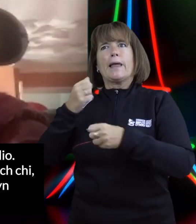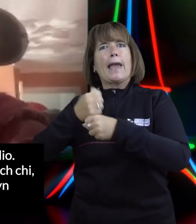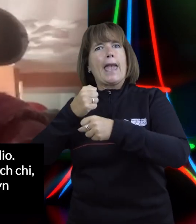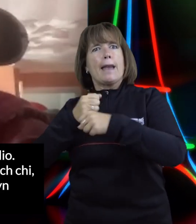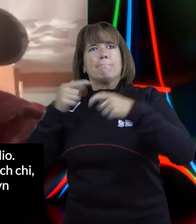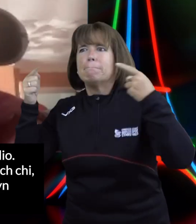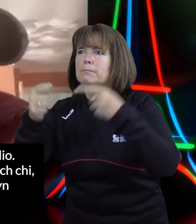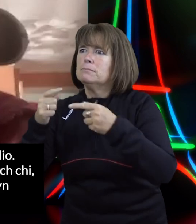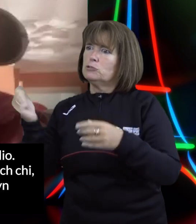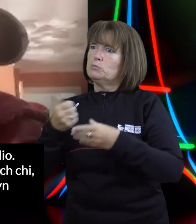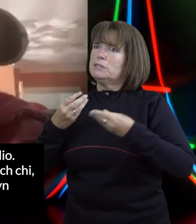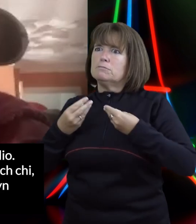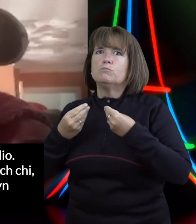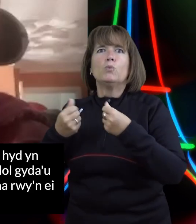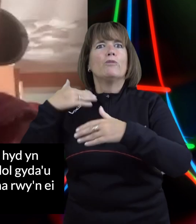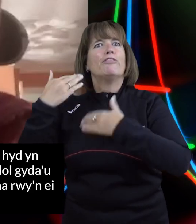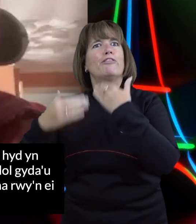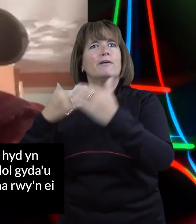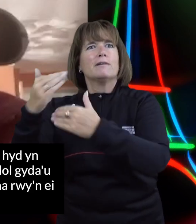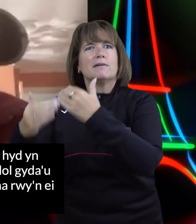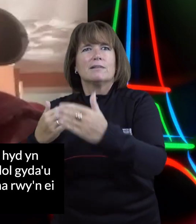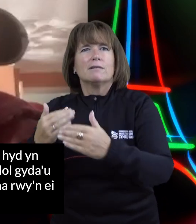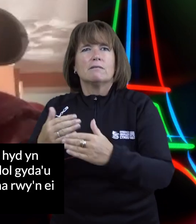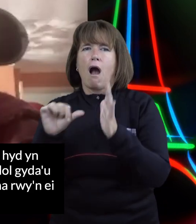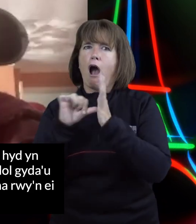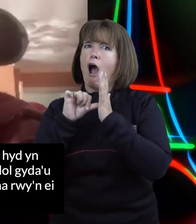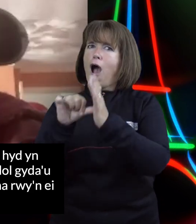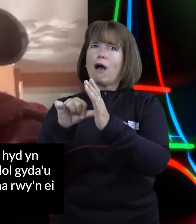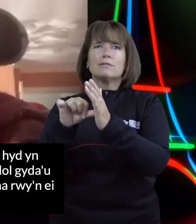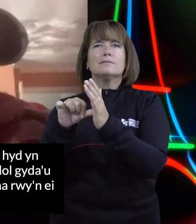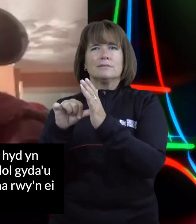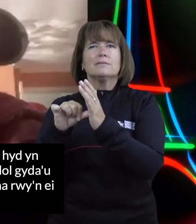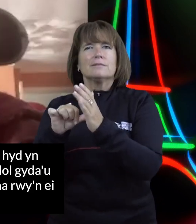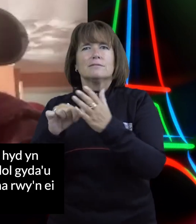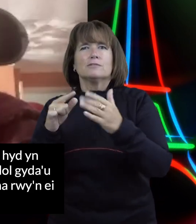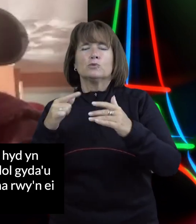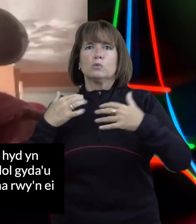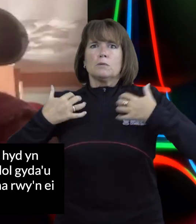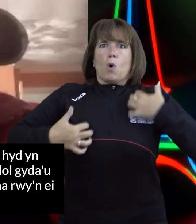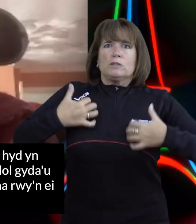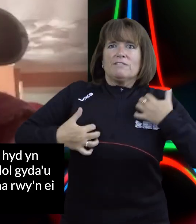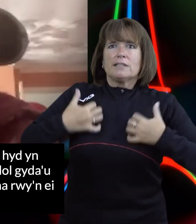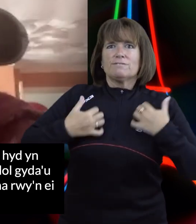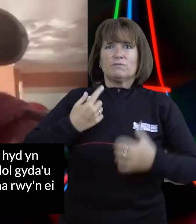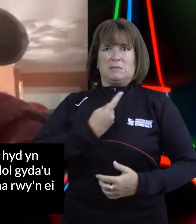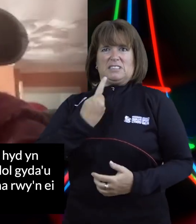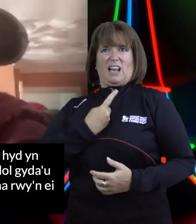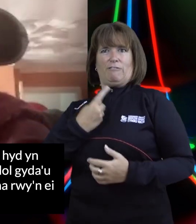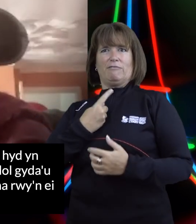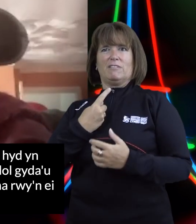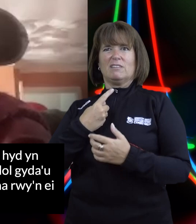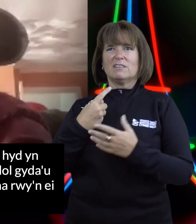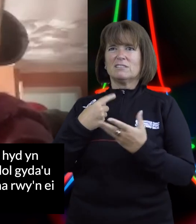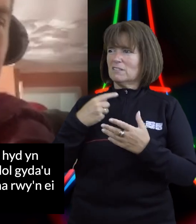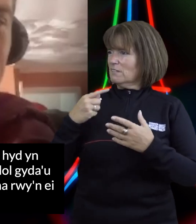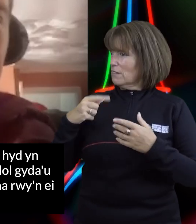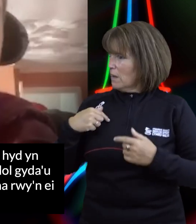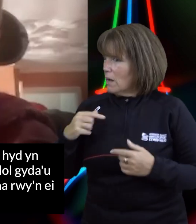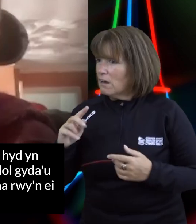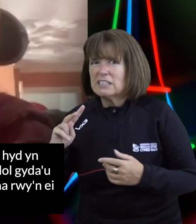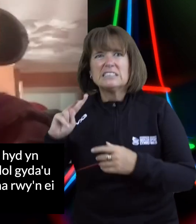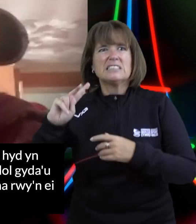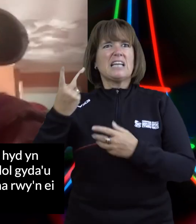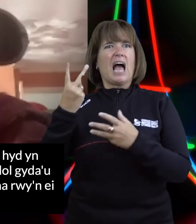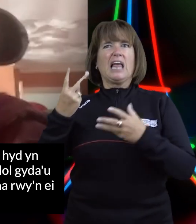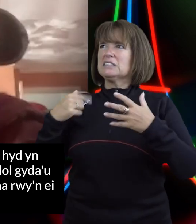fairly straightforward game. It's just hard to get up for it. I find it difficult to just motivate myself to